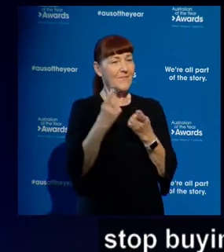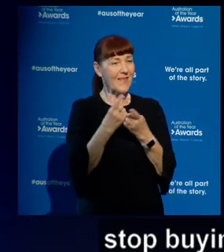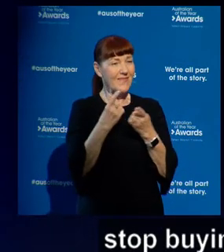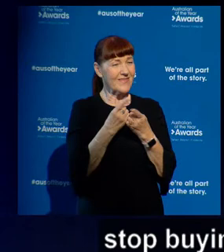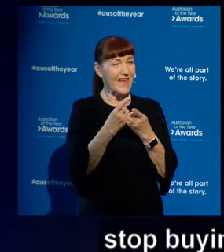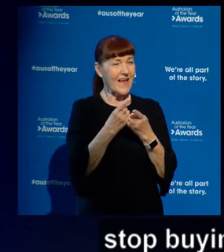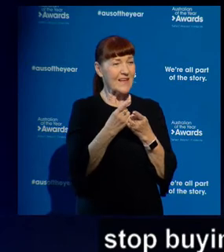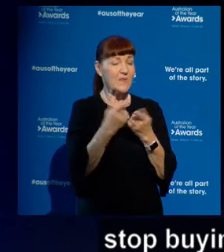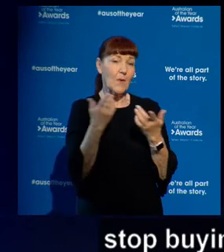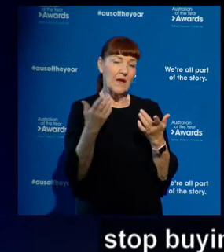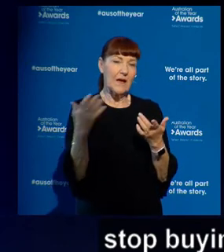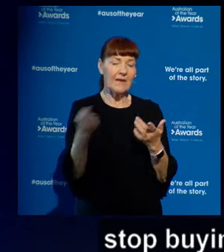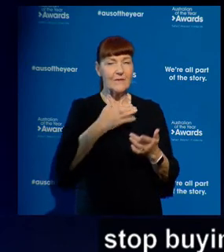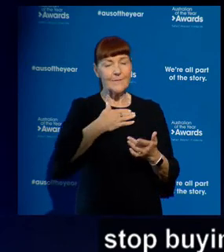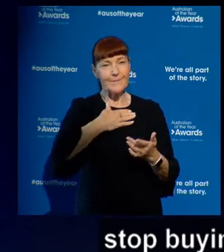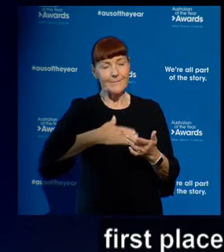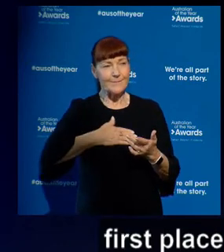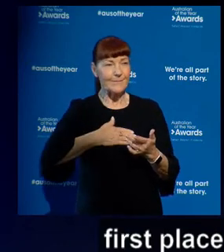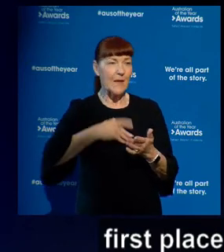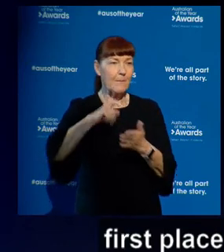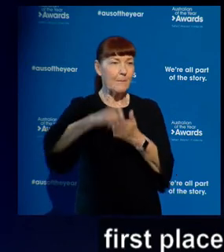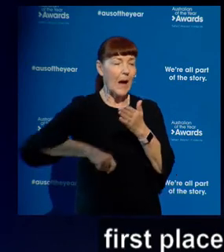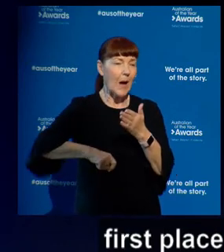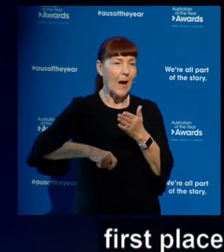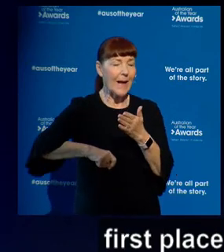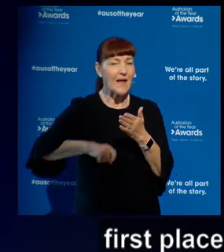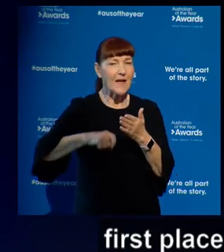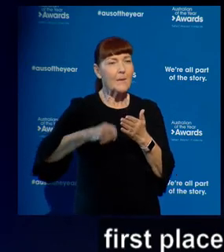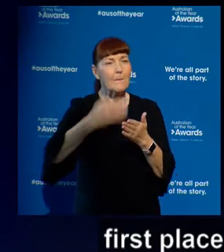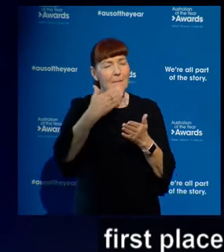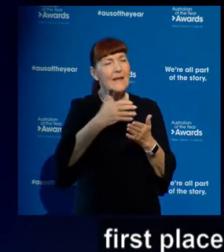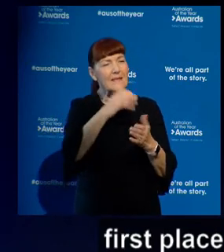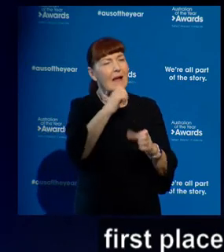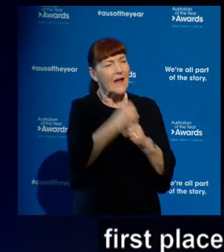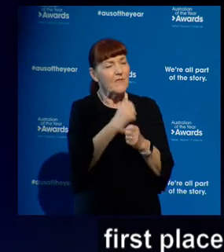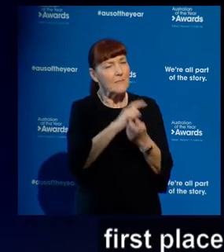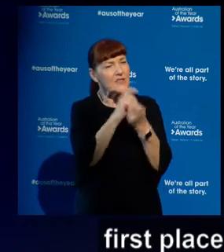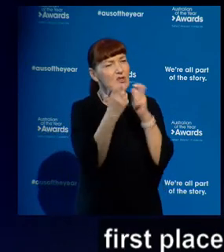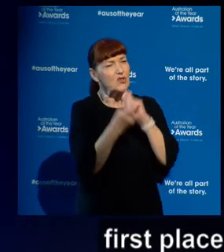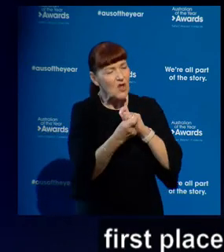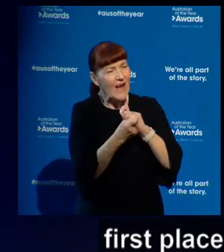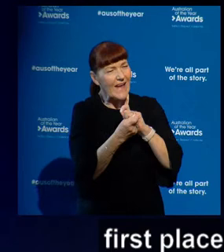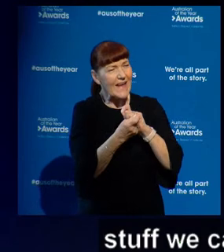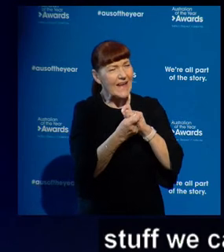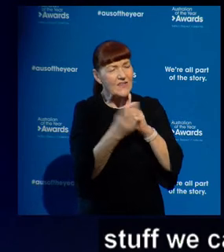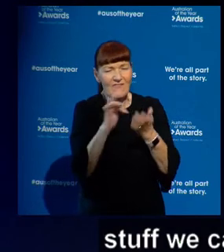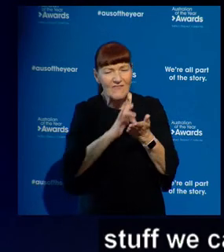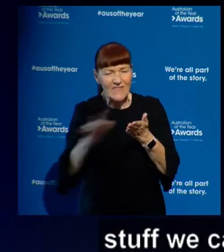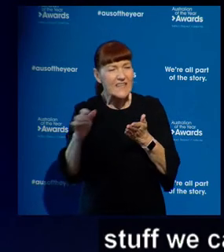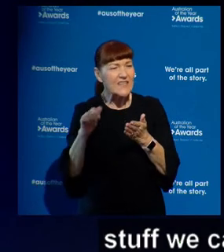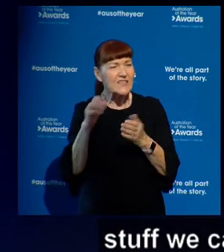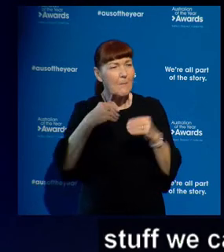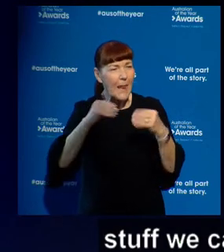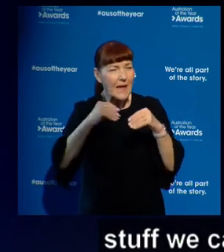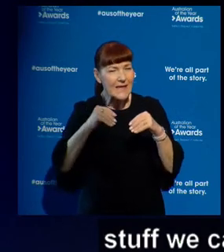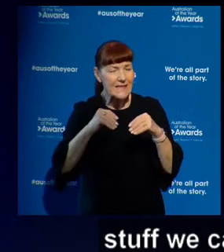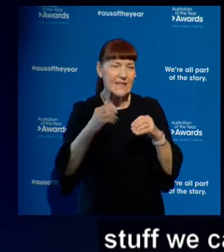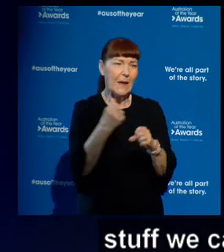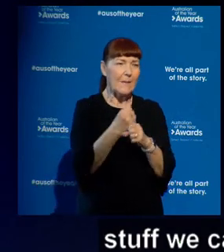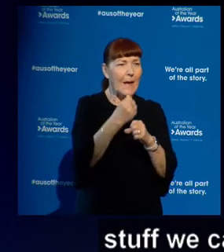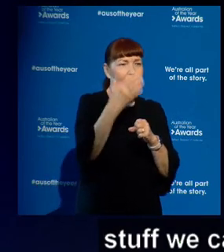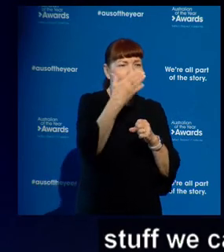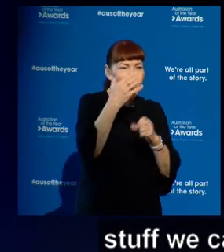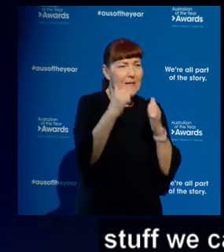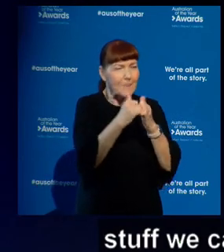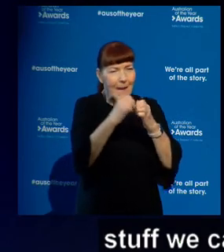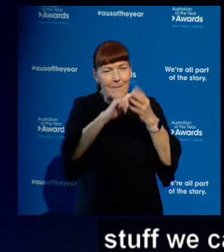can't help but buy that does have plastic, so help us do something with it. Let the local government set up you've got to sort at the source. We